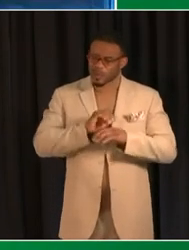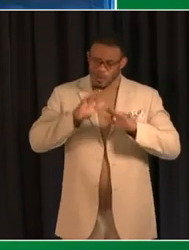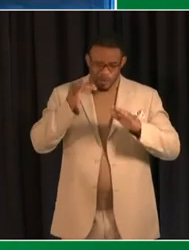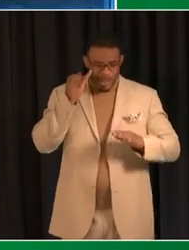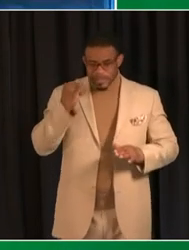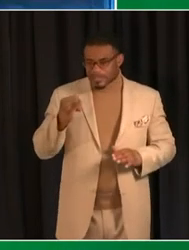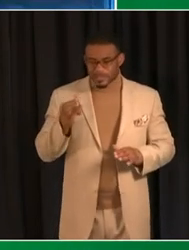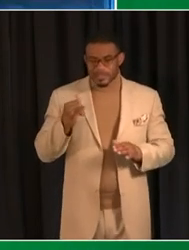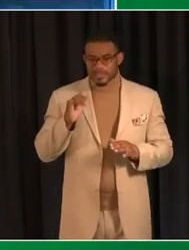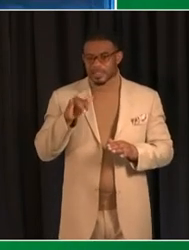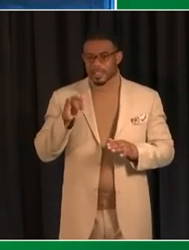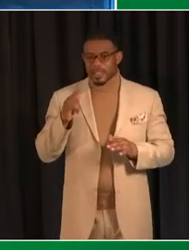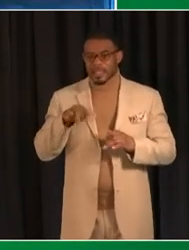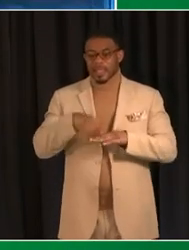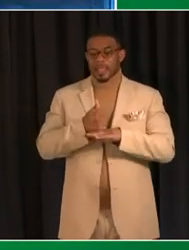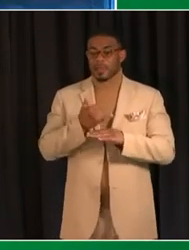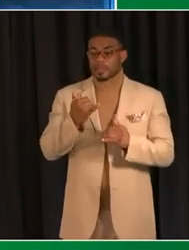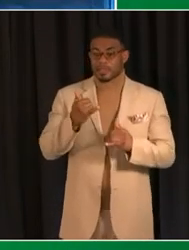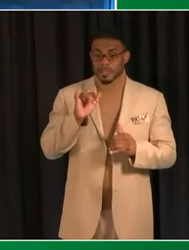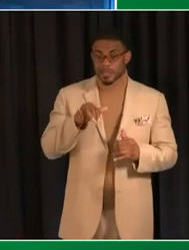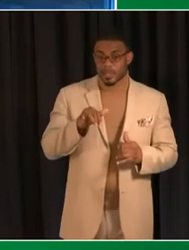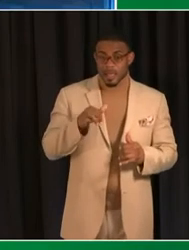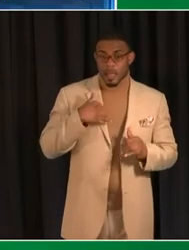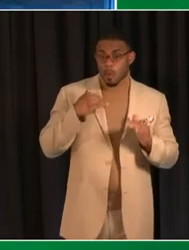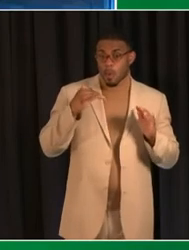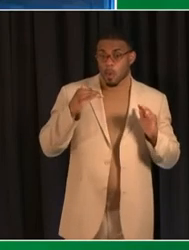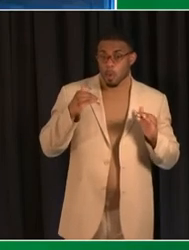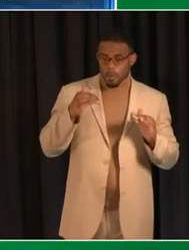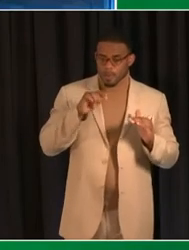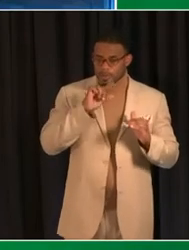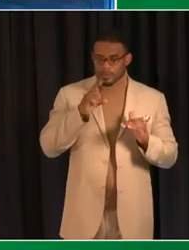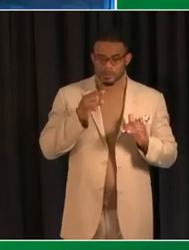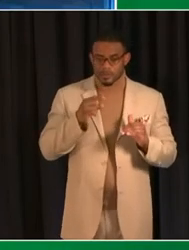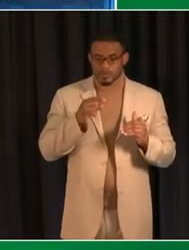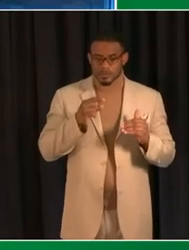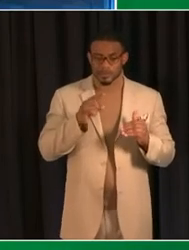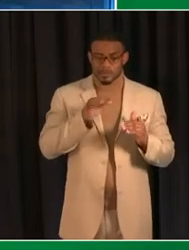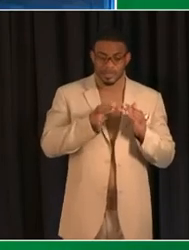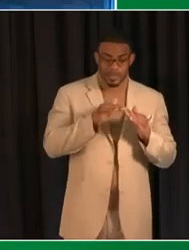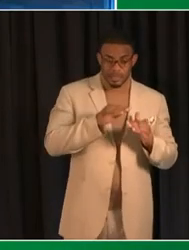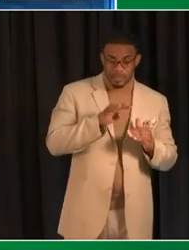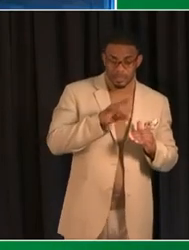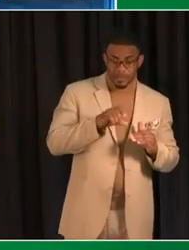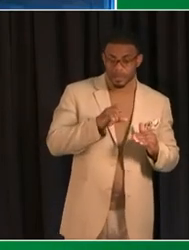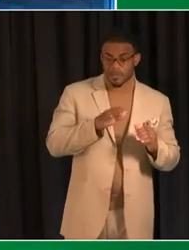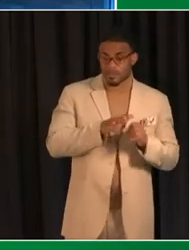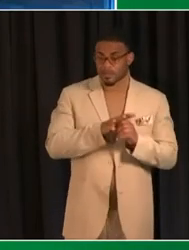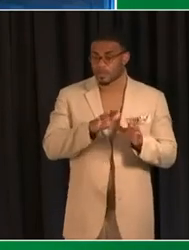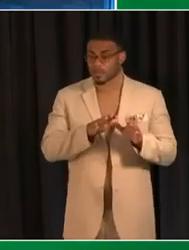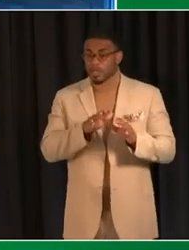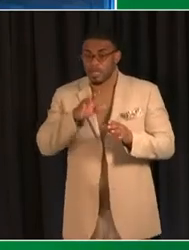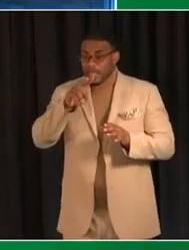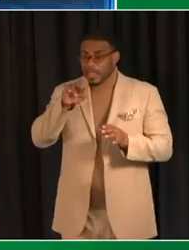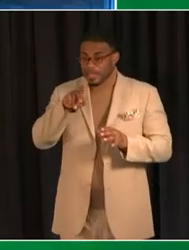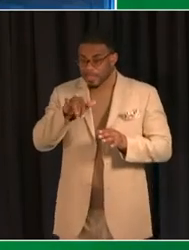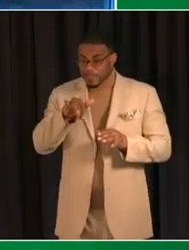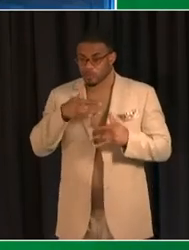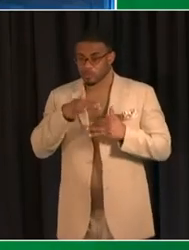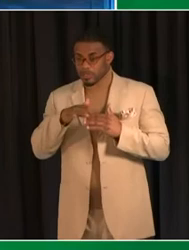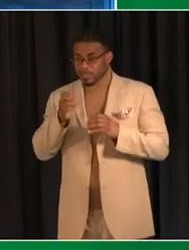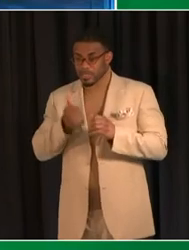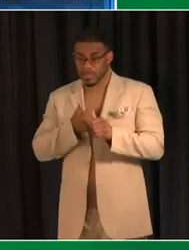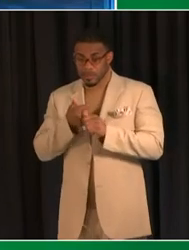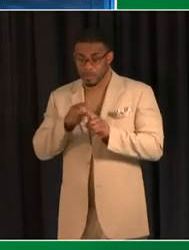there were some really great ideas that came out today that I'm hoping that not just the downtown bid and the Golden Triangle bid, but the other